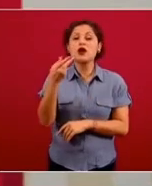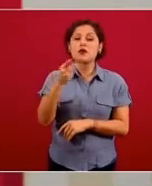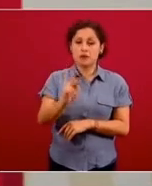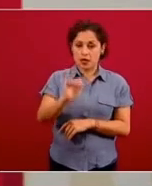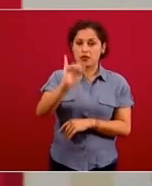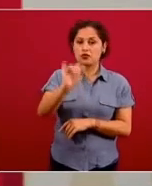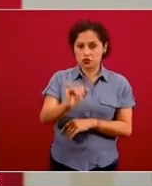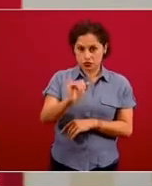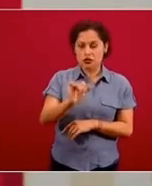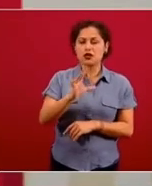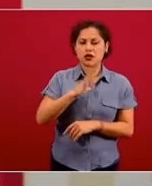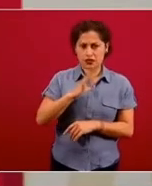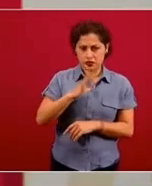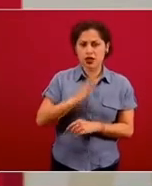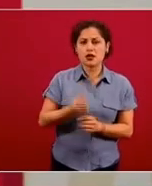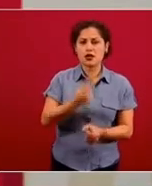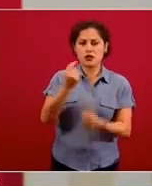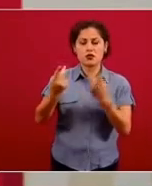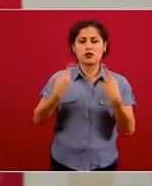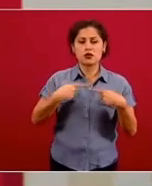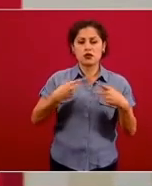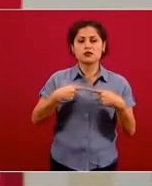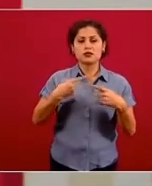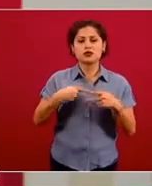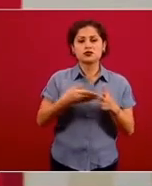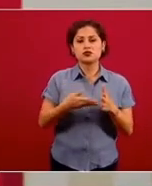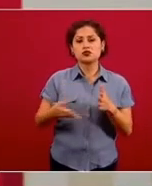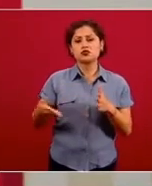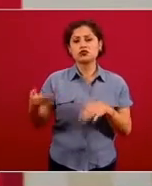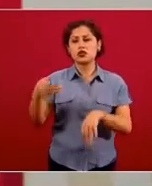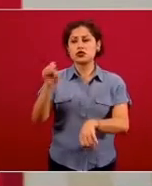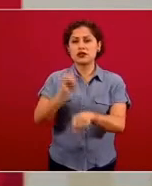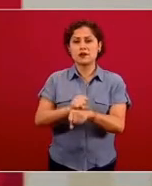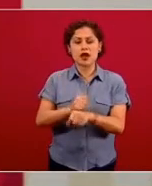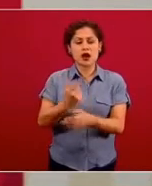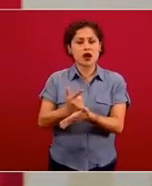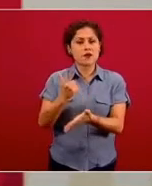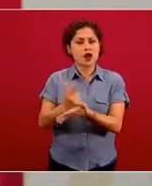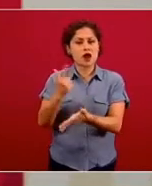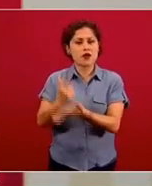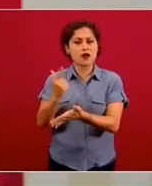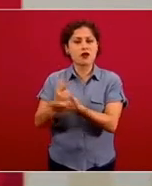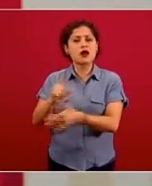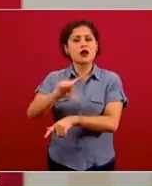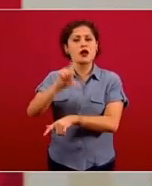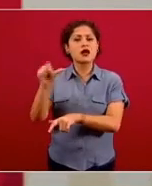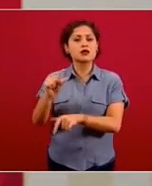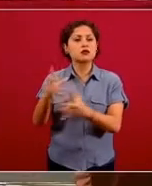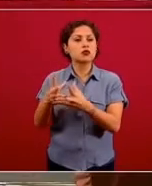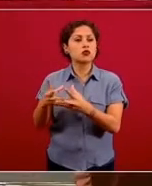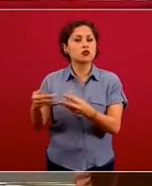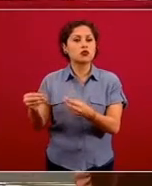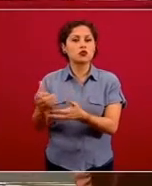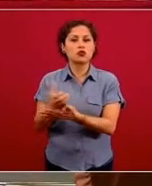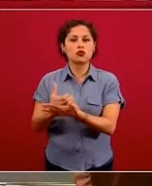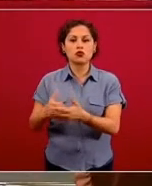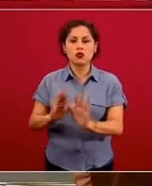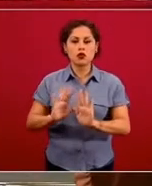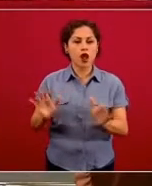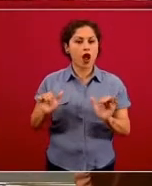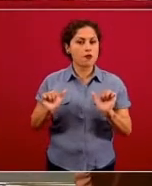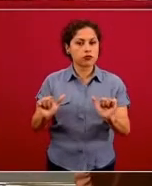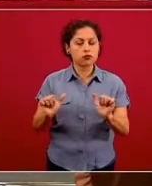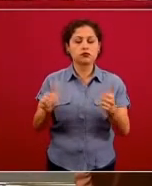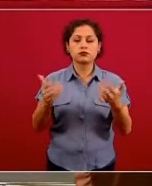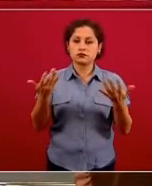months. And yes, we have had people who, in spite of being intubated for weeks in a critical stage,